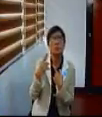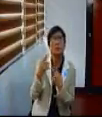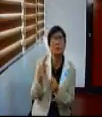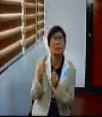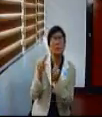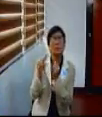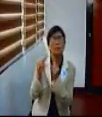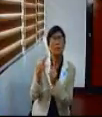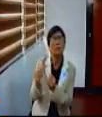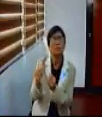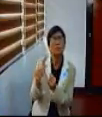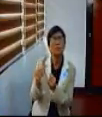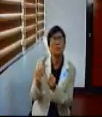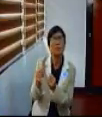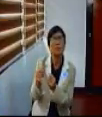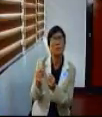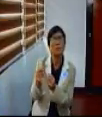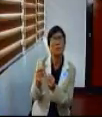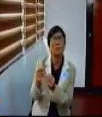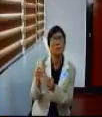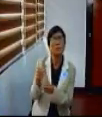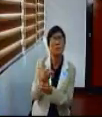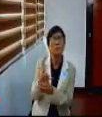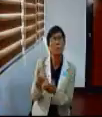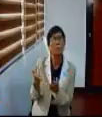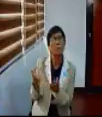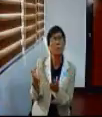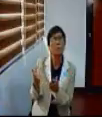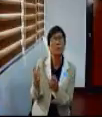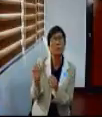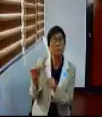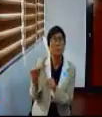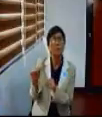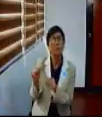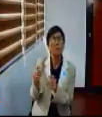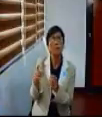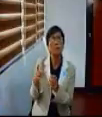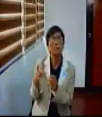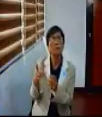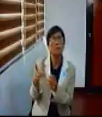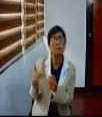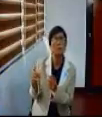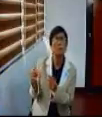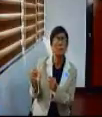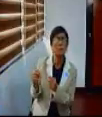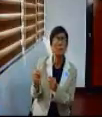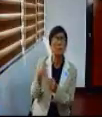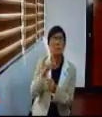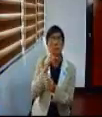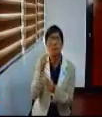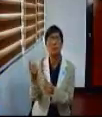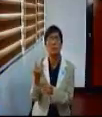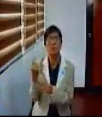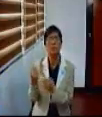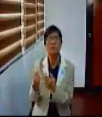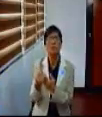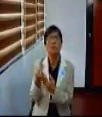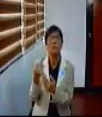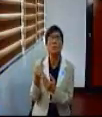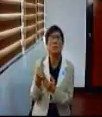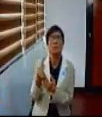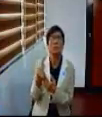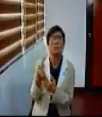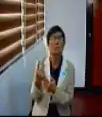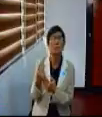it, provides remedy. So yes, it does cover the supply chain, and it's not just a single tier. It goes down